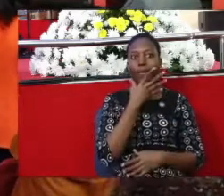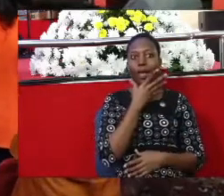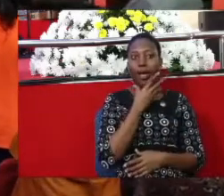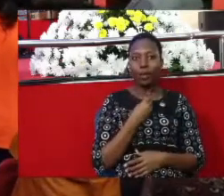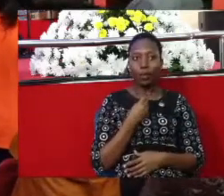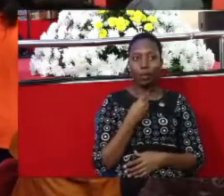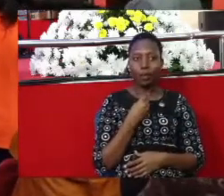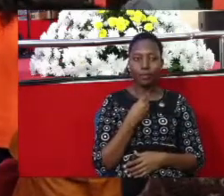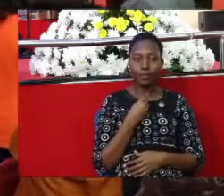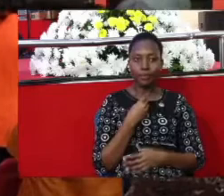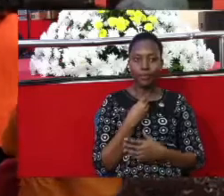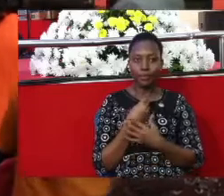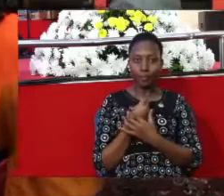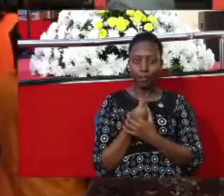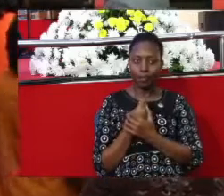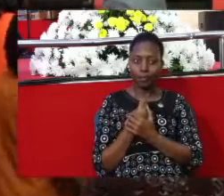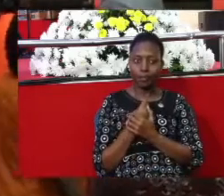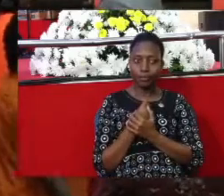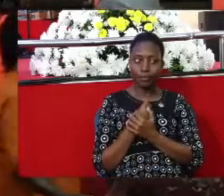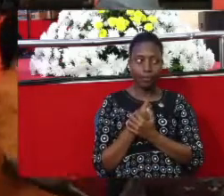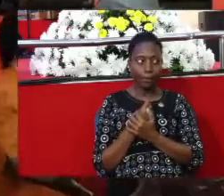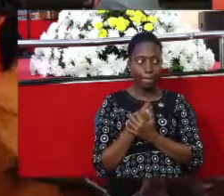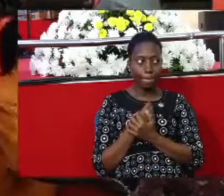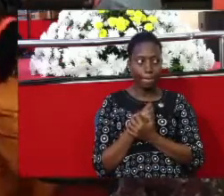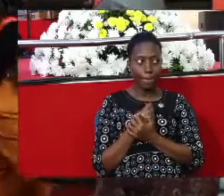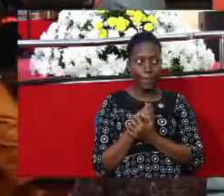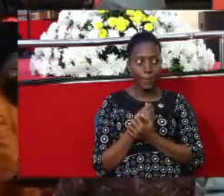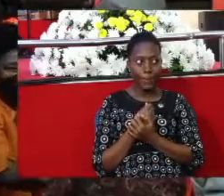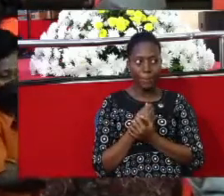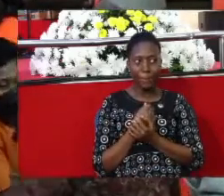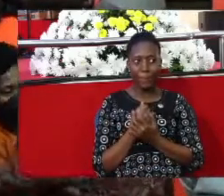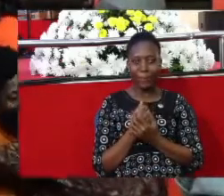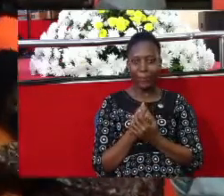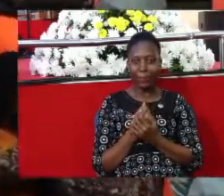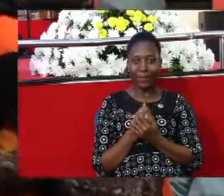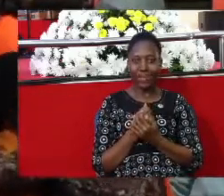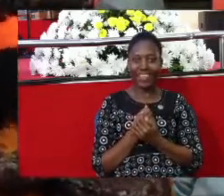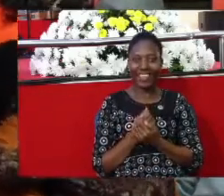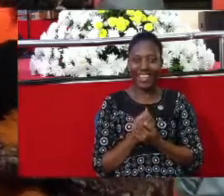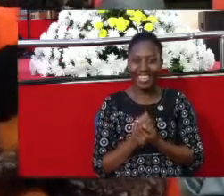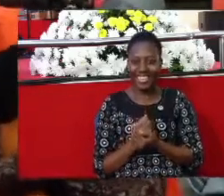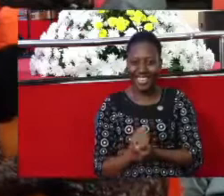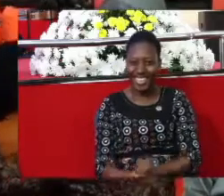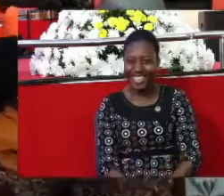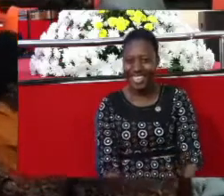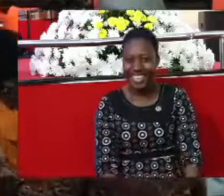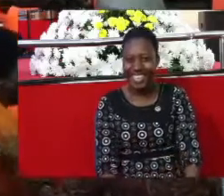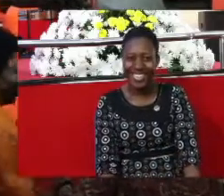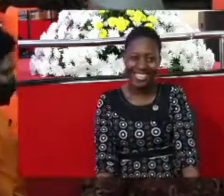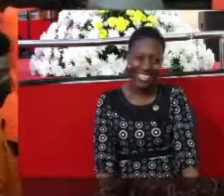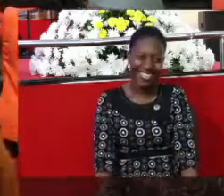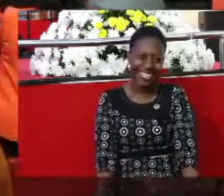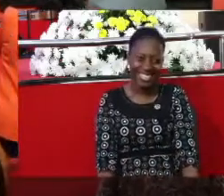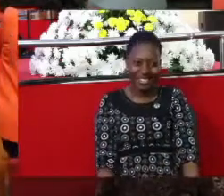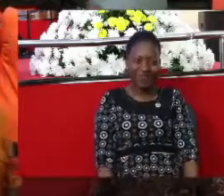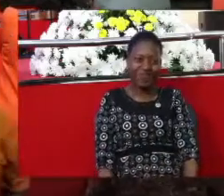witness. Go to another, tell them, you are my witness. I have declared certain things and you are my witness. You